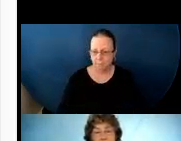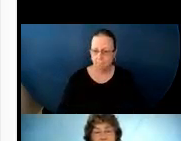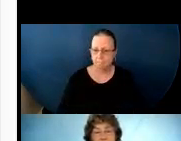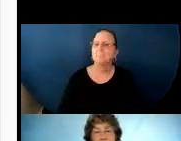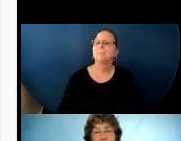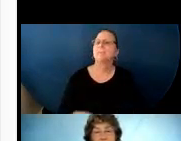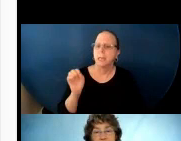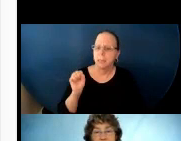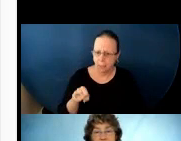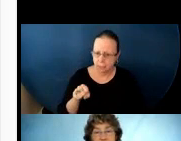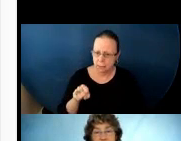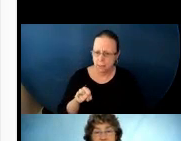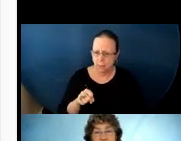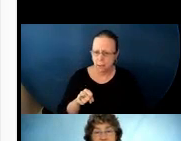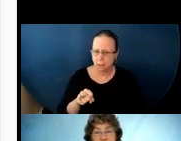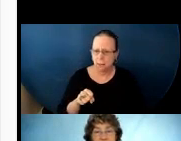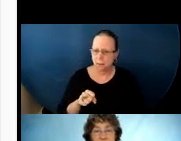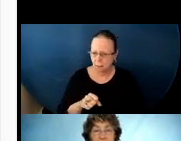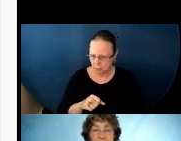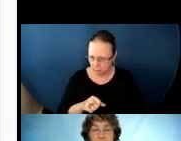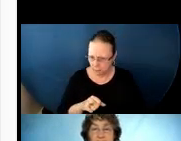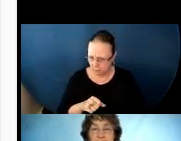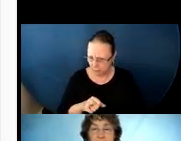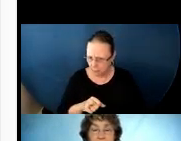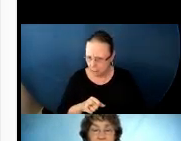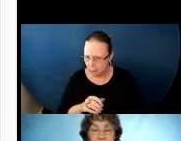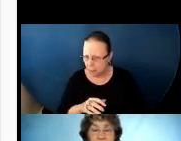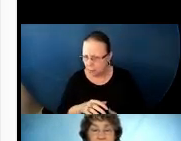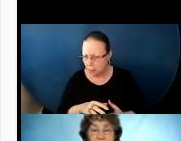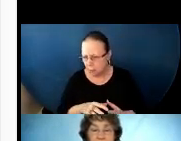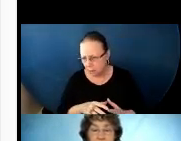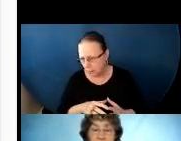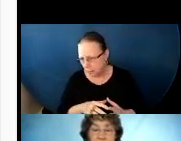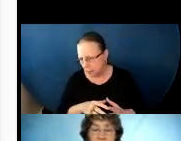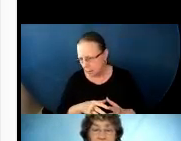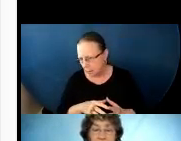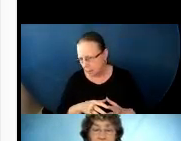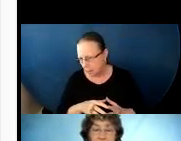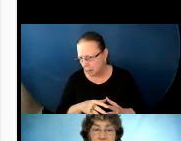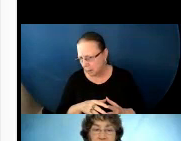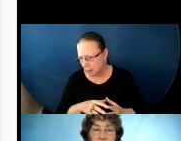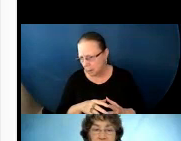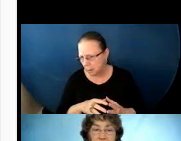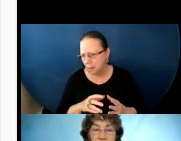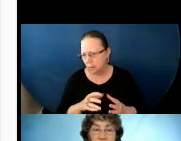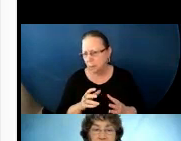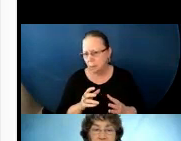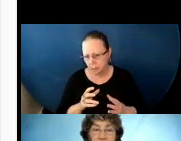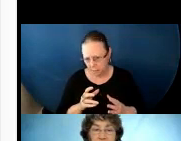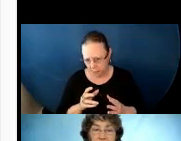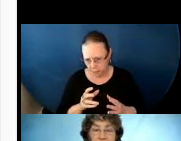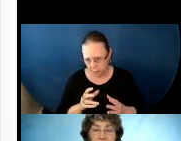Yes, a lot of my teacher to tell me what